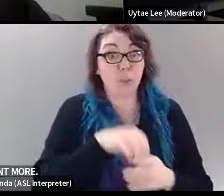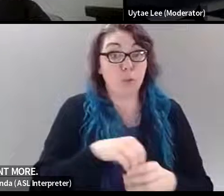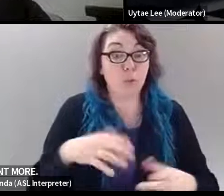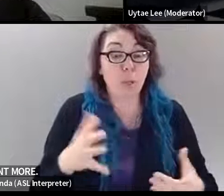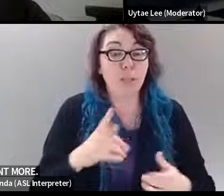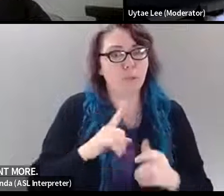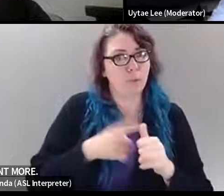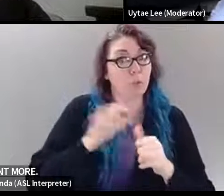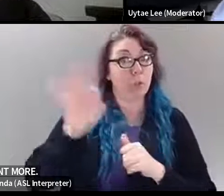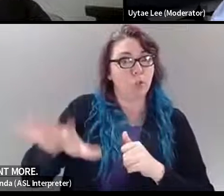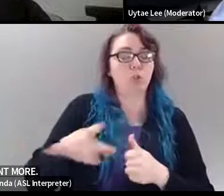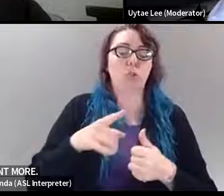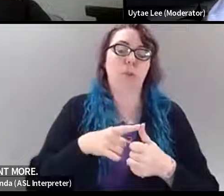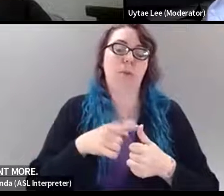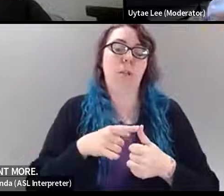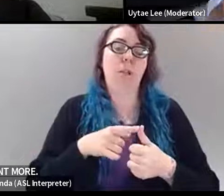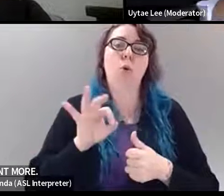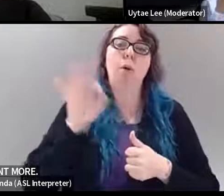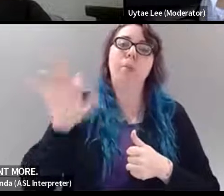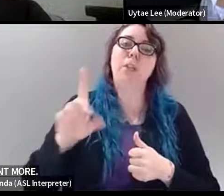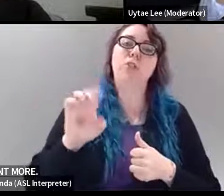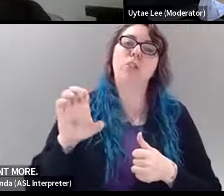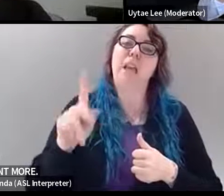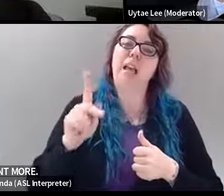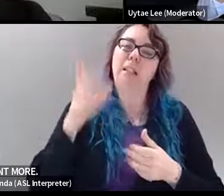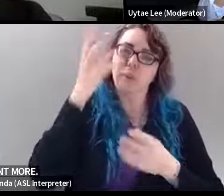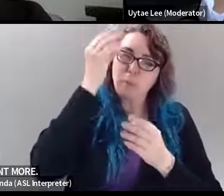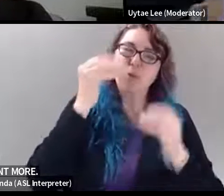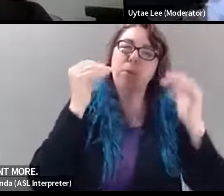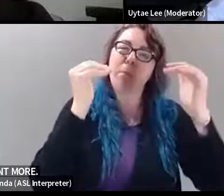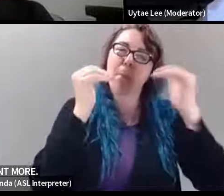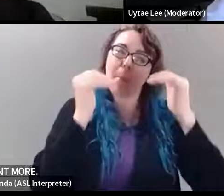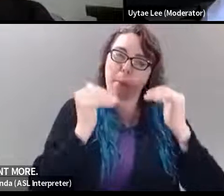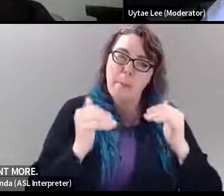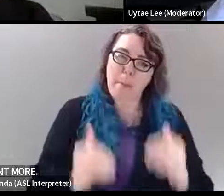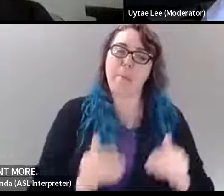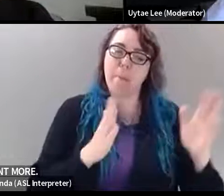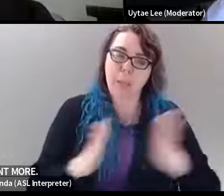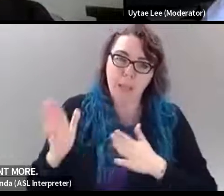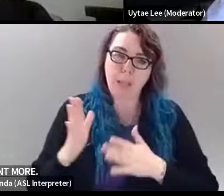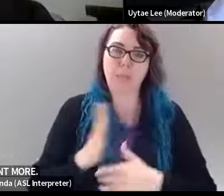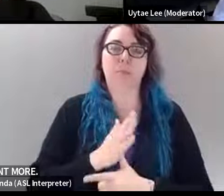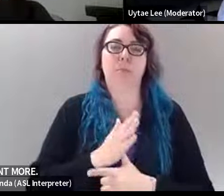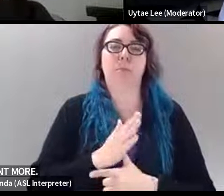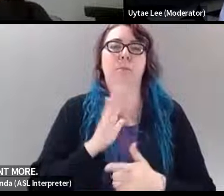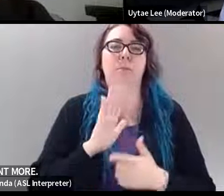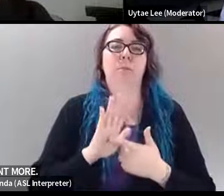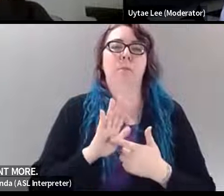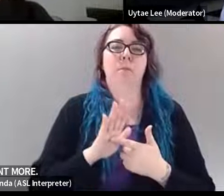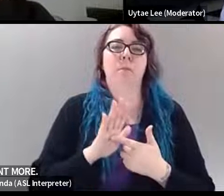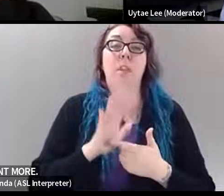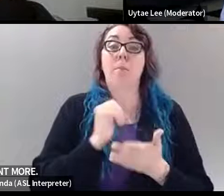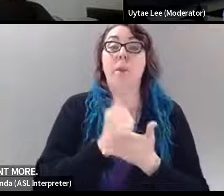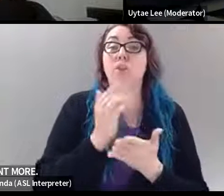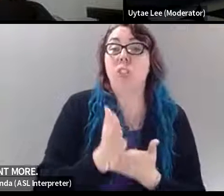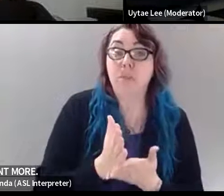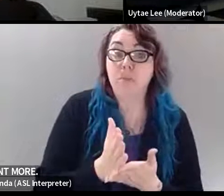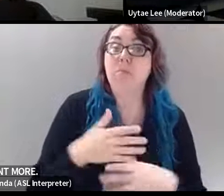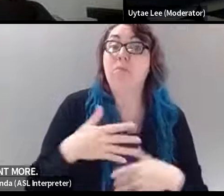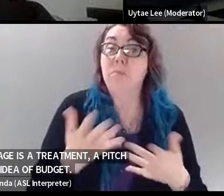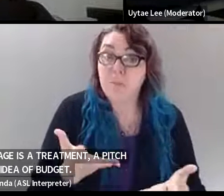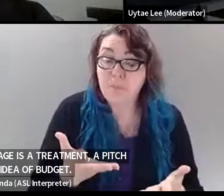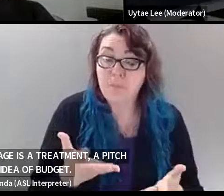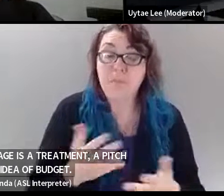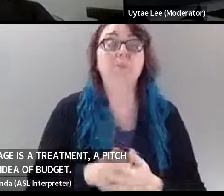of budget. You don't have to get into detail. We understand at this point, everything you're doing is on your own dime. So keep